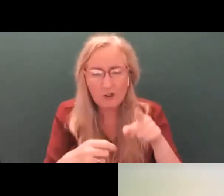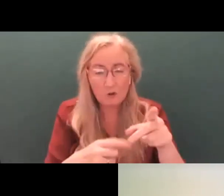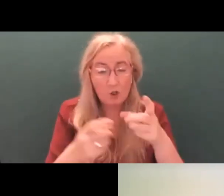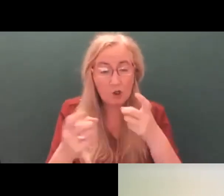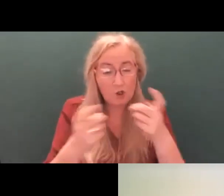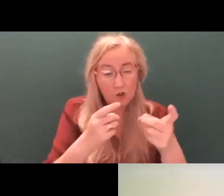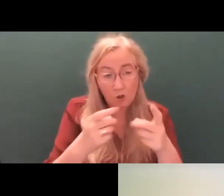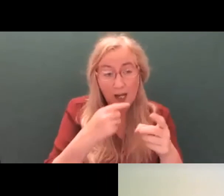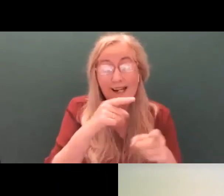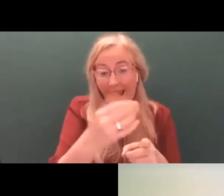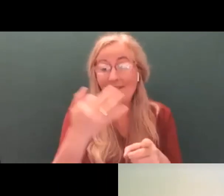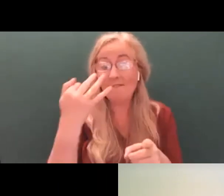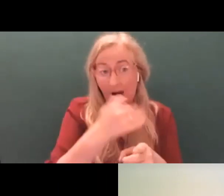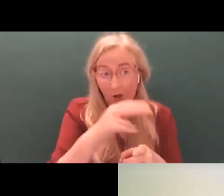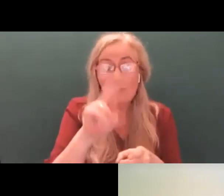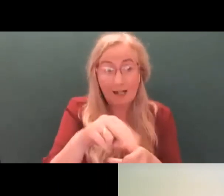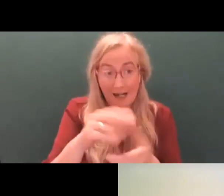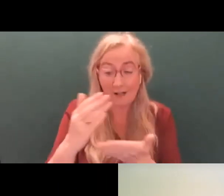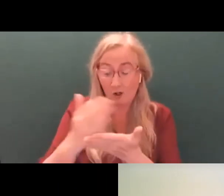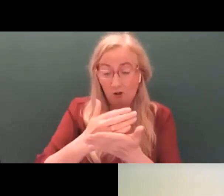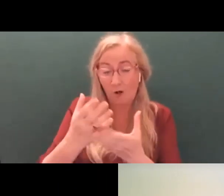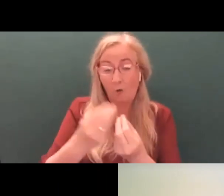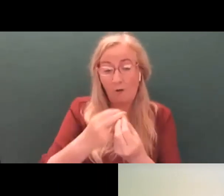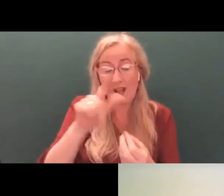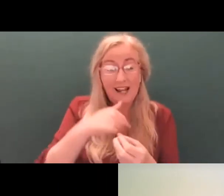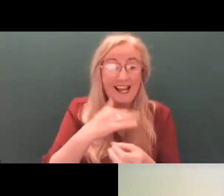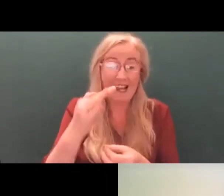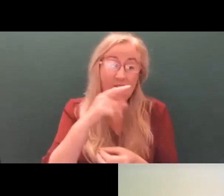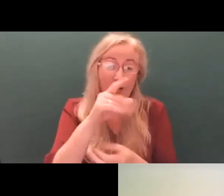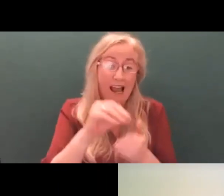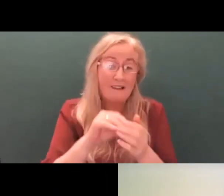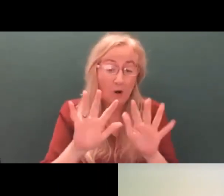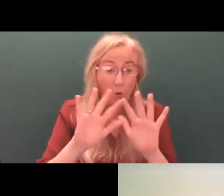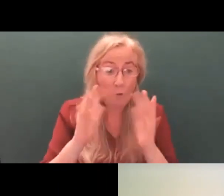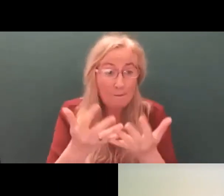to share that with us as well. And maybe you have a website, or you